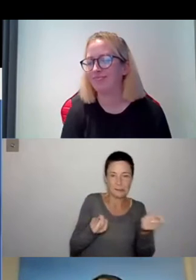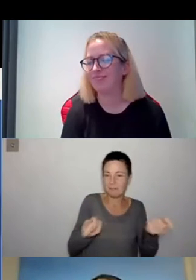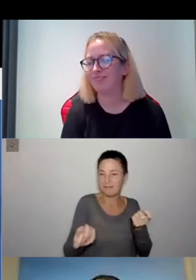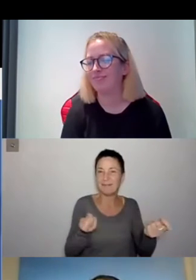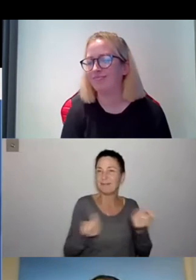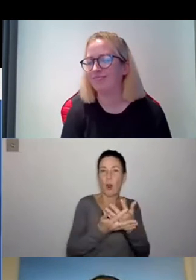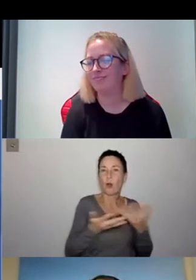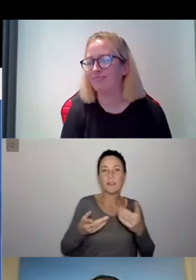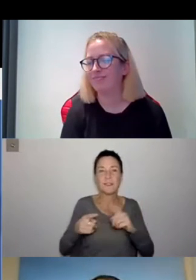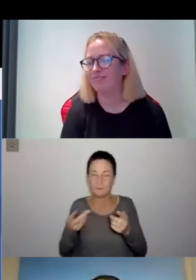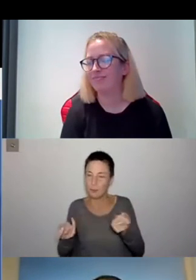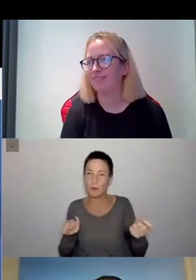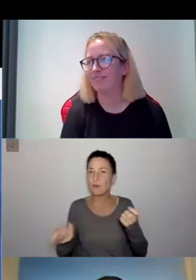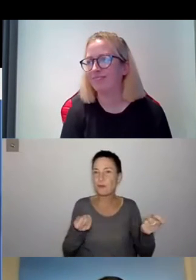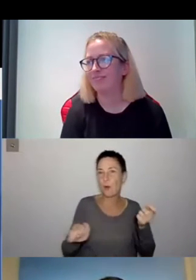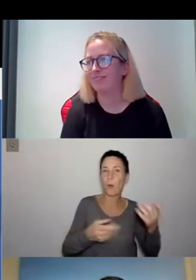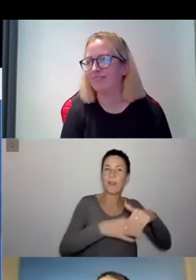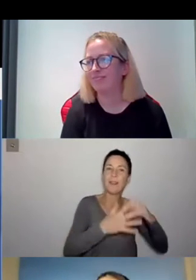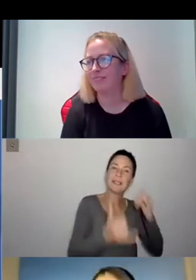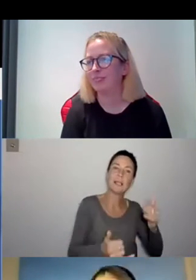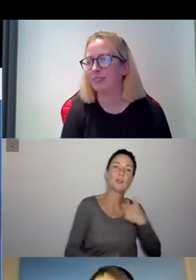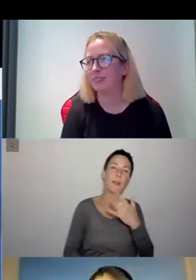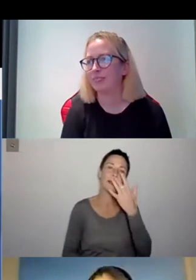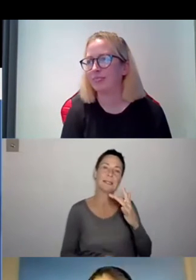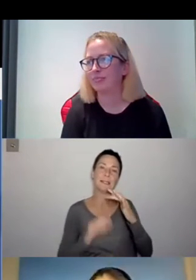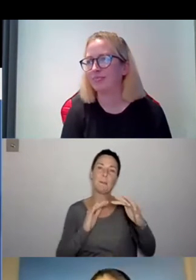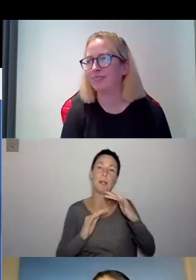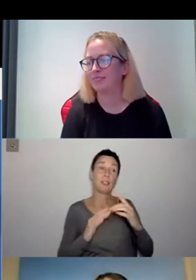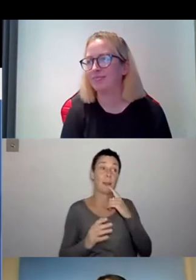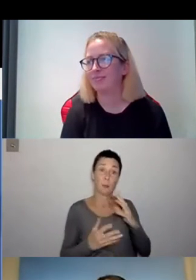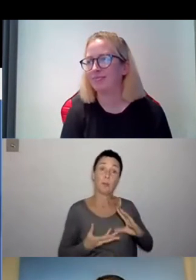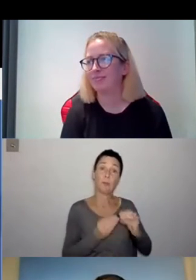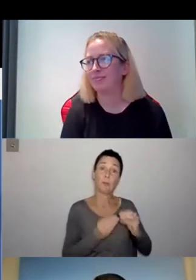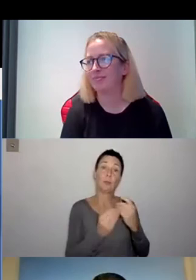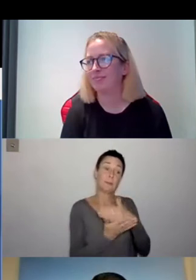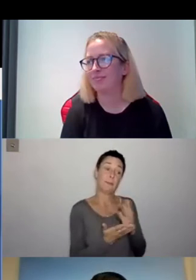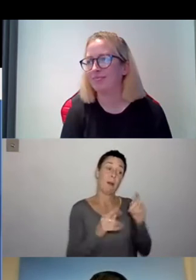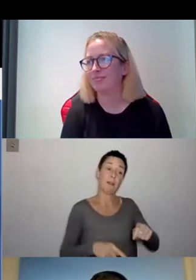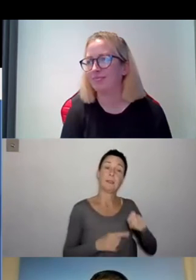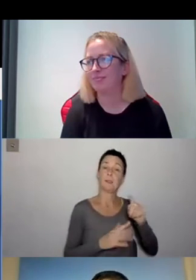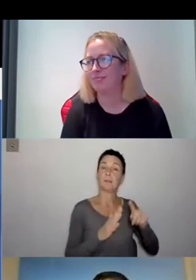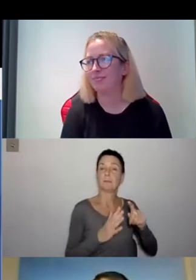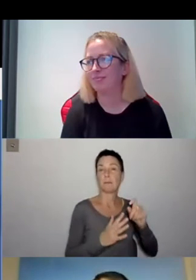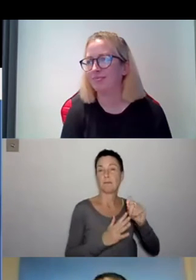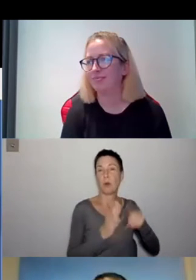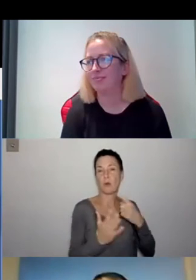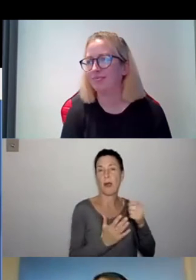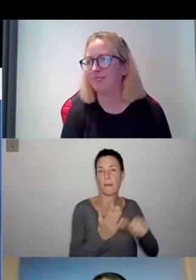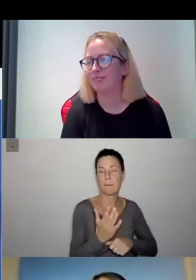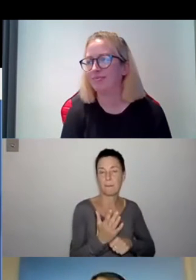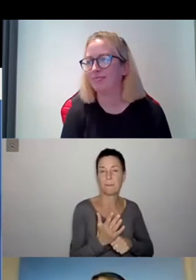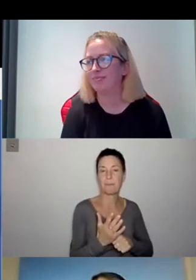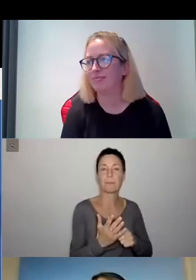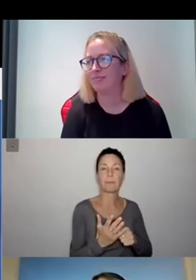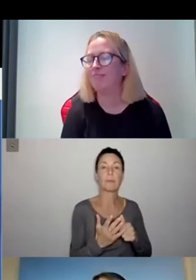control. The simulation was produced as part of the program. So the sentence gets put in their